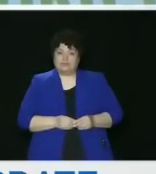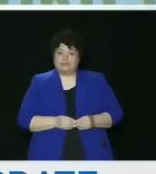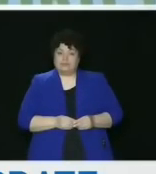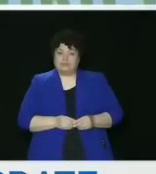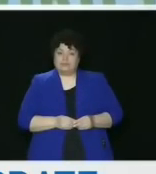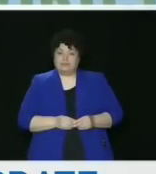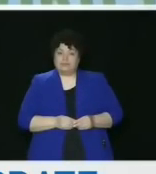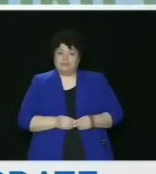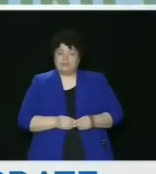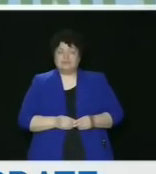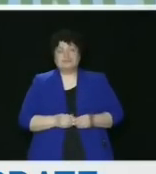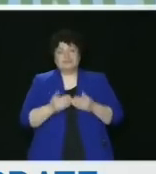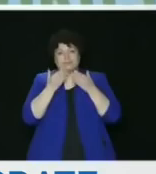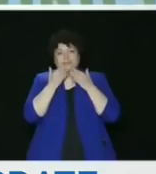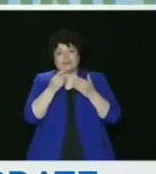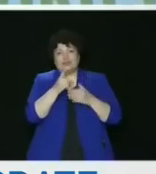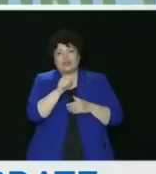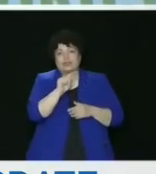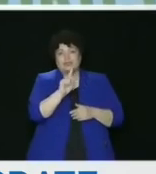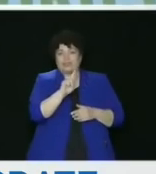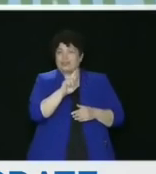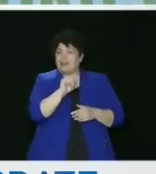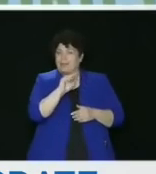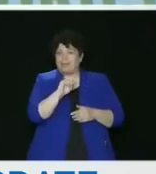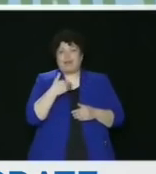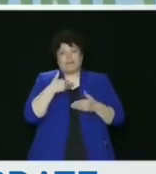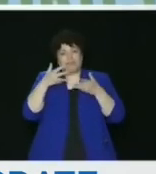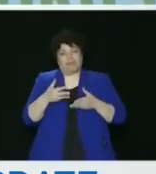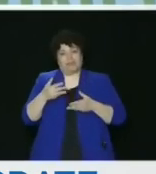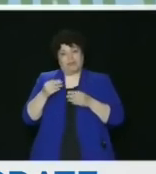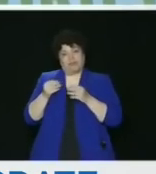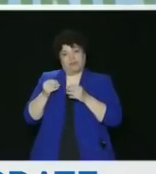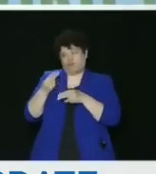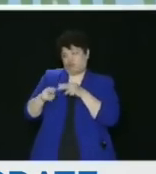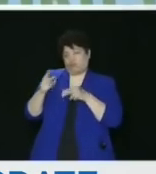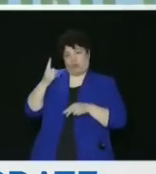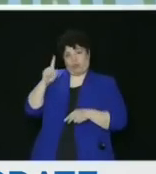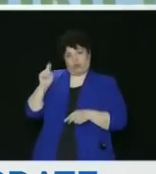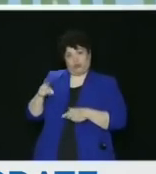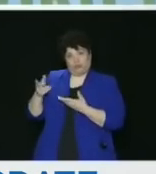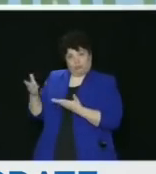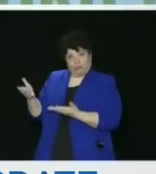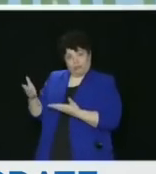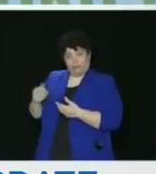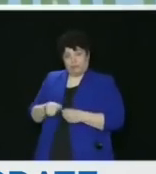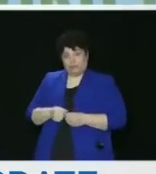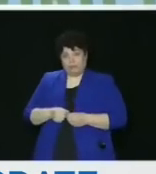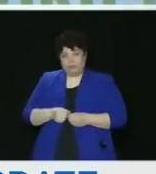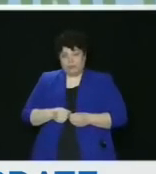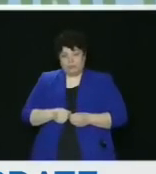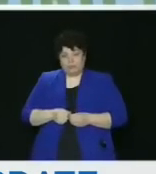Thank you, Dr. Tam. We have time for one very quick question, one last question. Operator, next question.